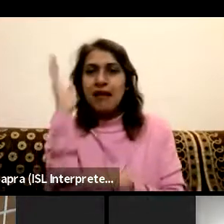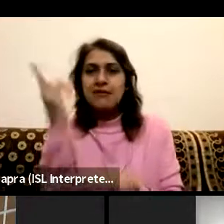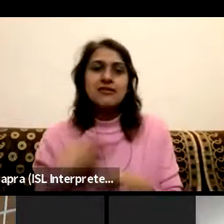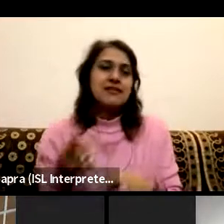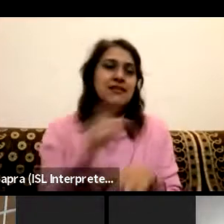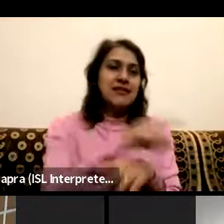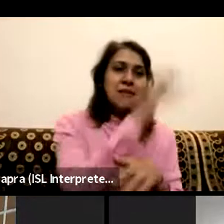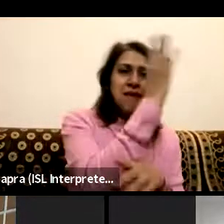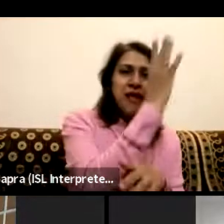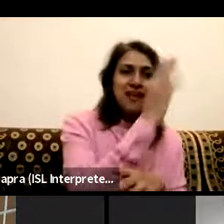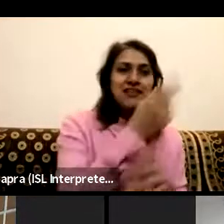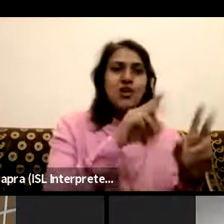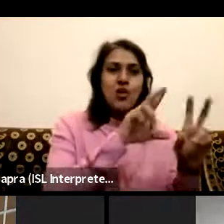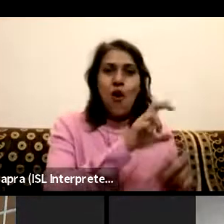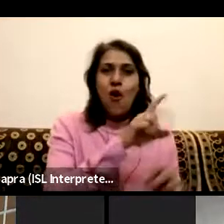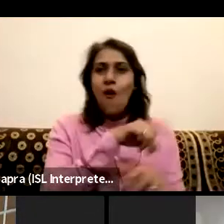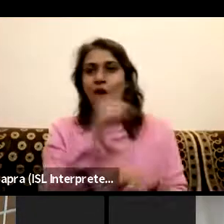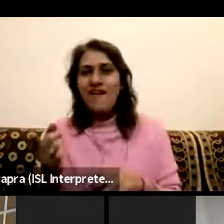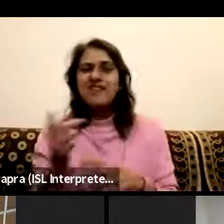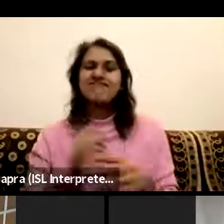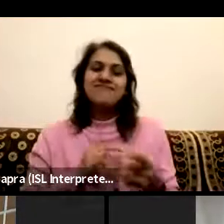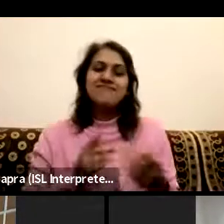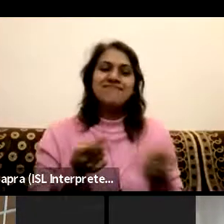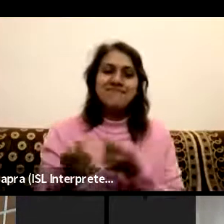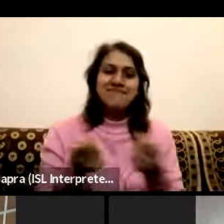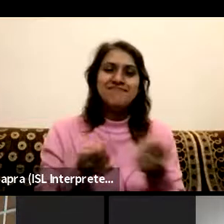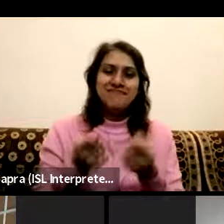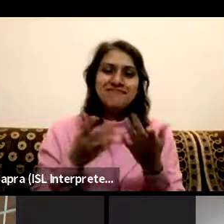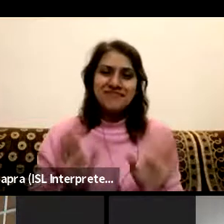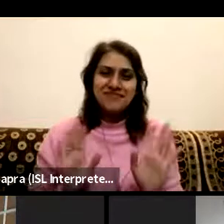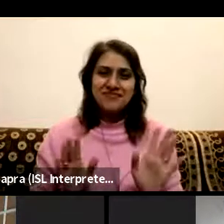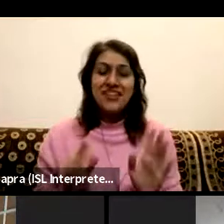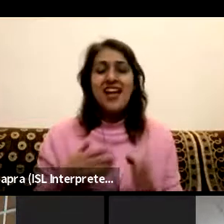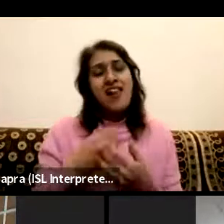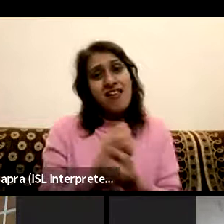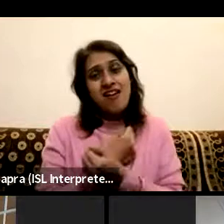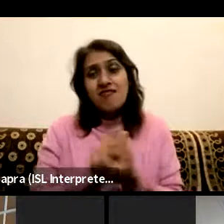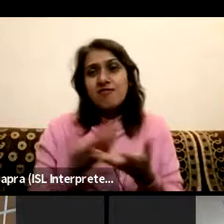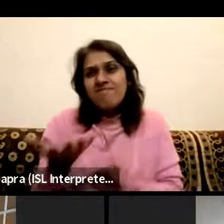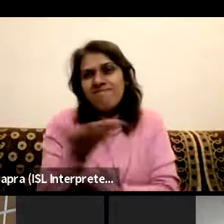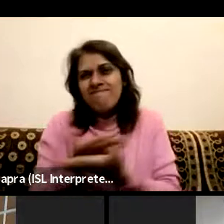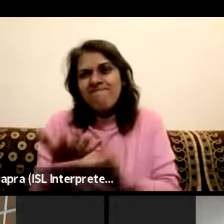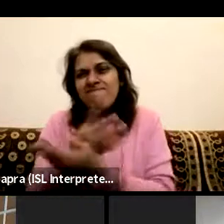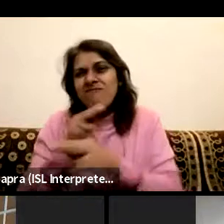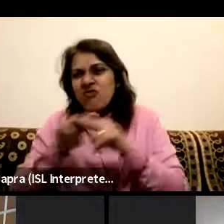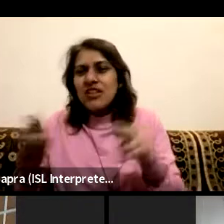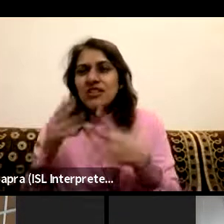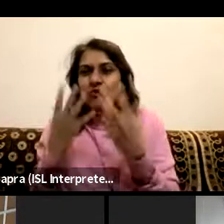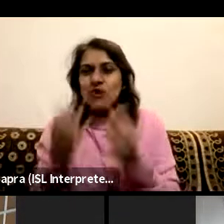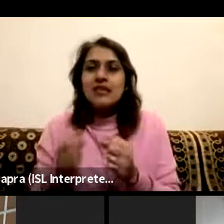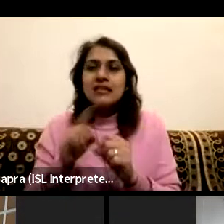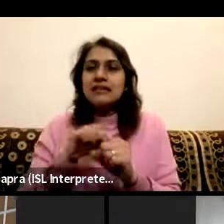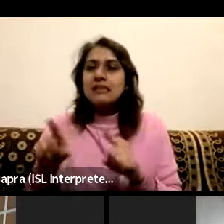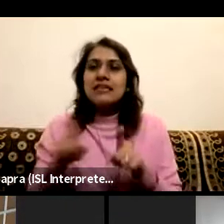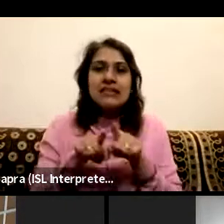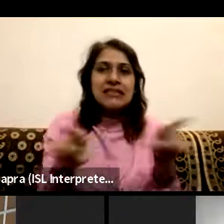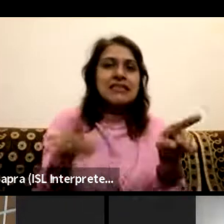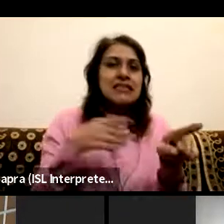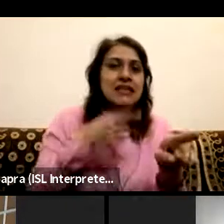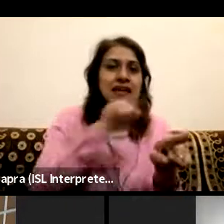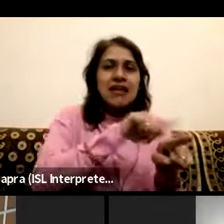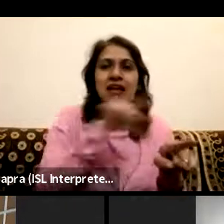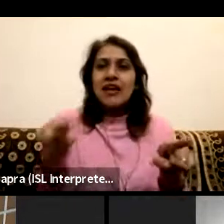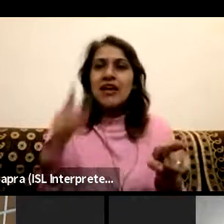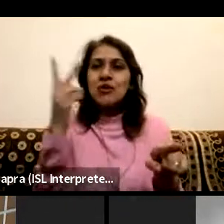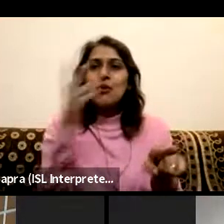have dropped out for some time so that I can be part of this discussion. I would love to be part of the entire discussion, but unfortunately I have to get back to the panel discussion at about